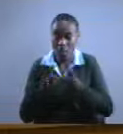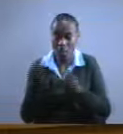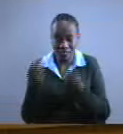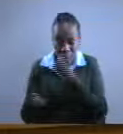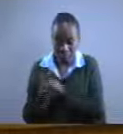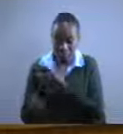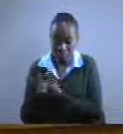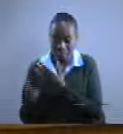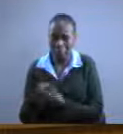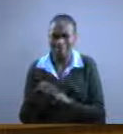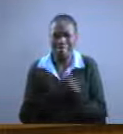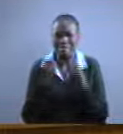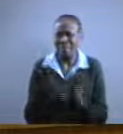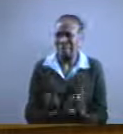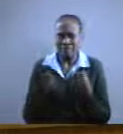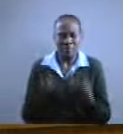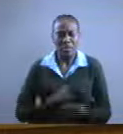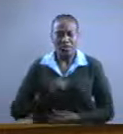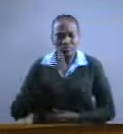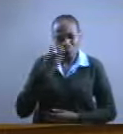detriment of hundreds of thousands of young people.